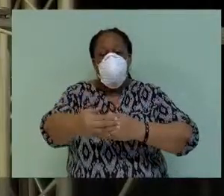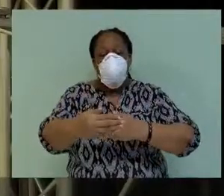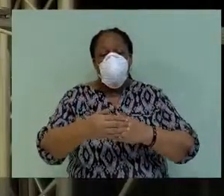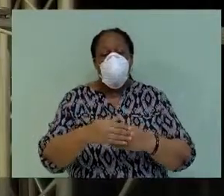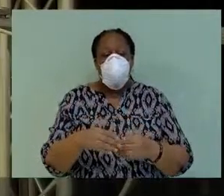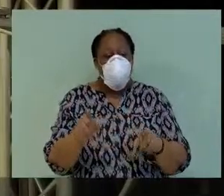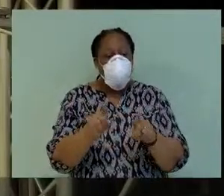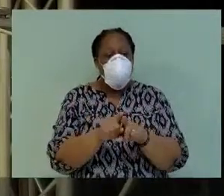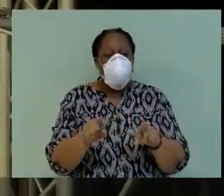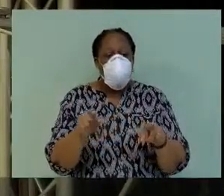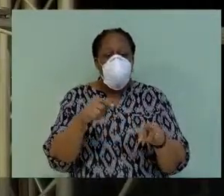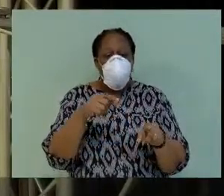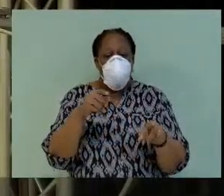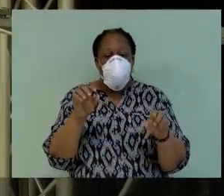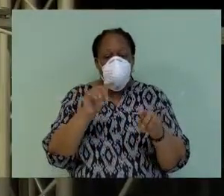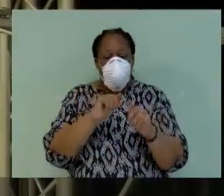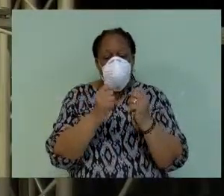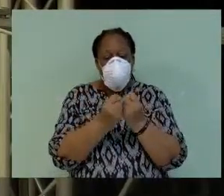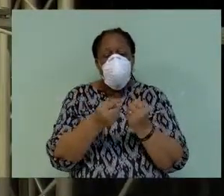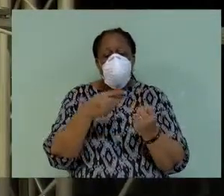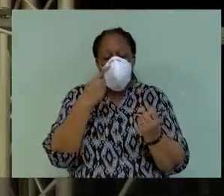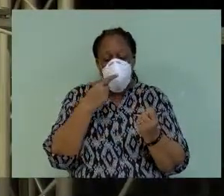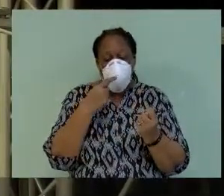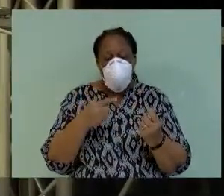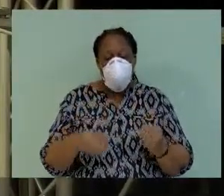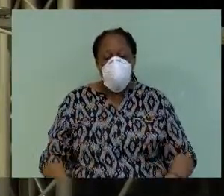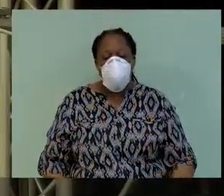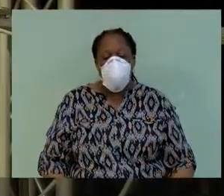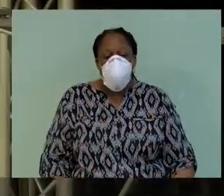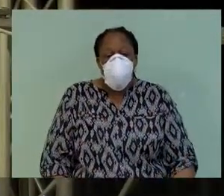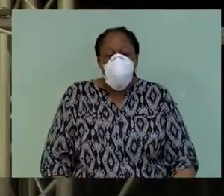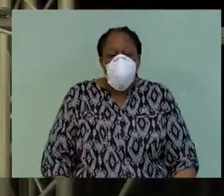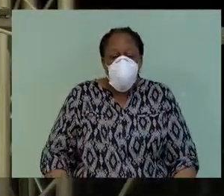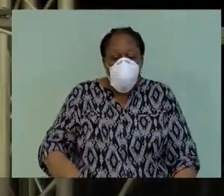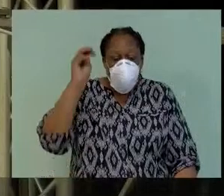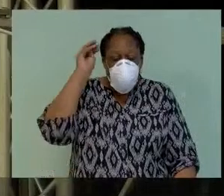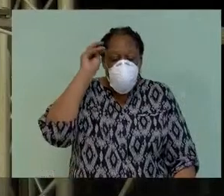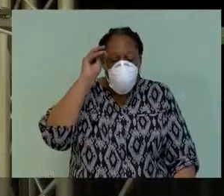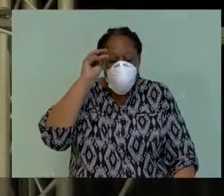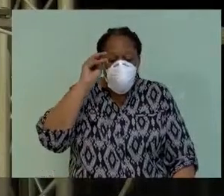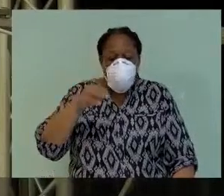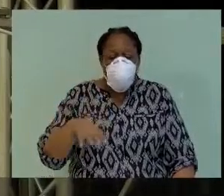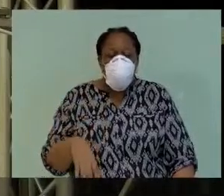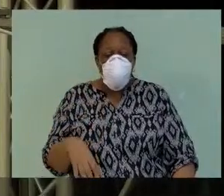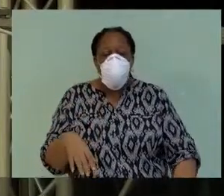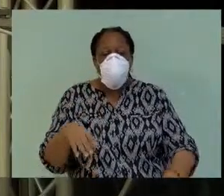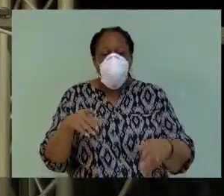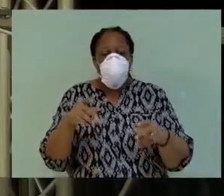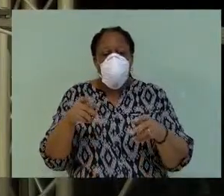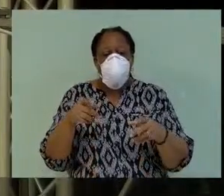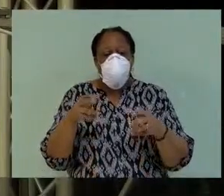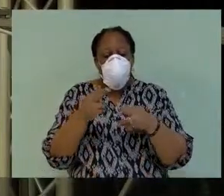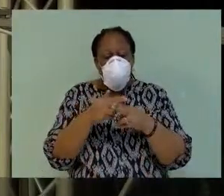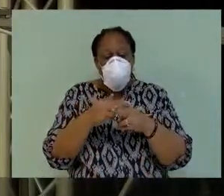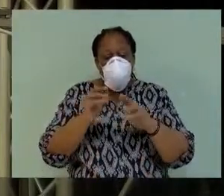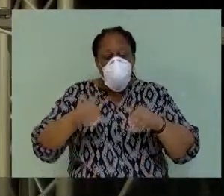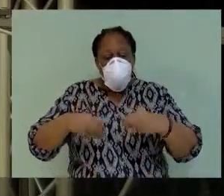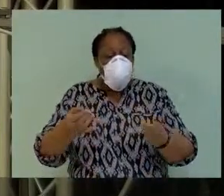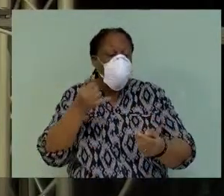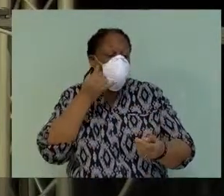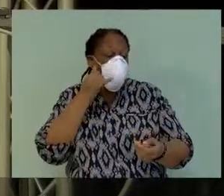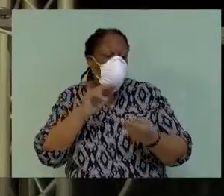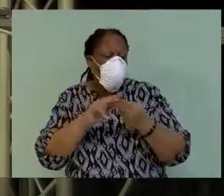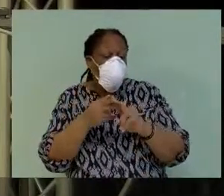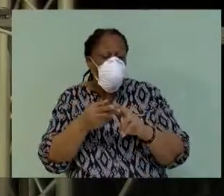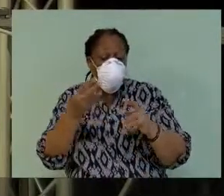committee. The ministry is hoping to make contact numbers for coaches available to the general public,